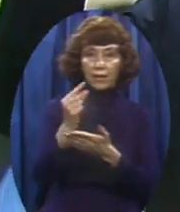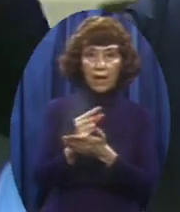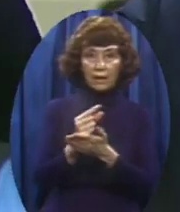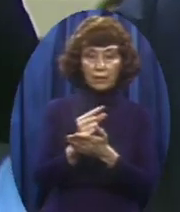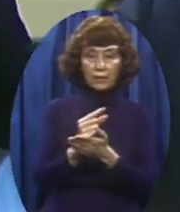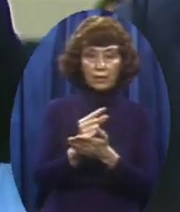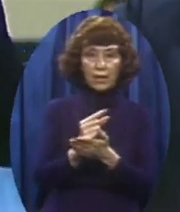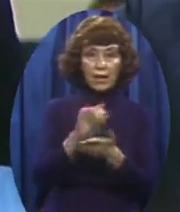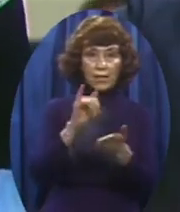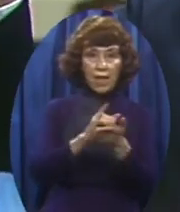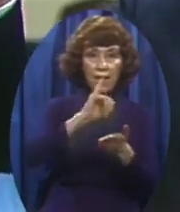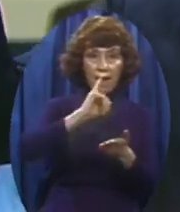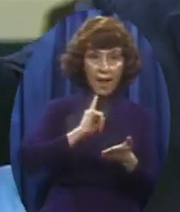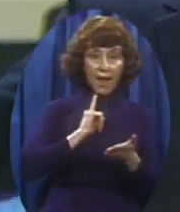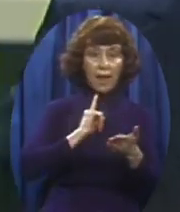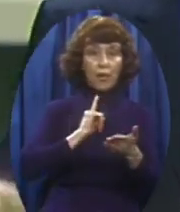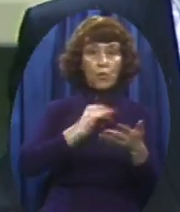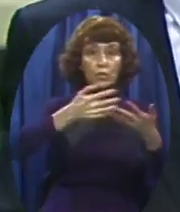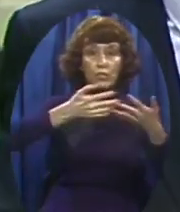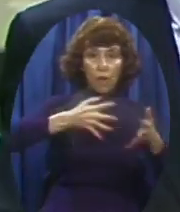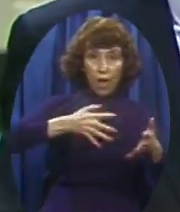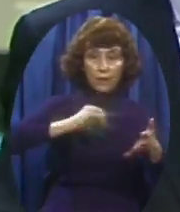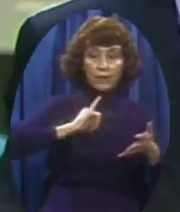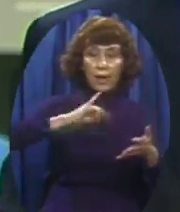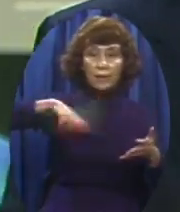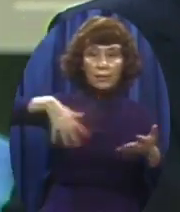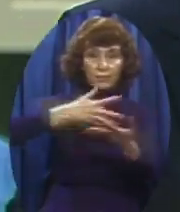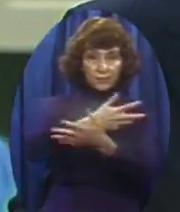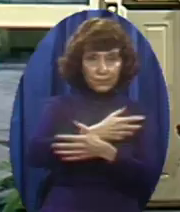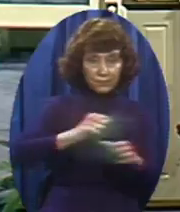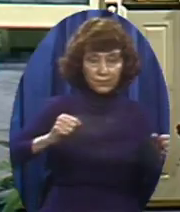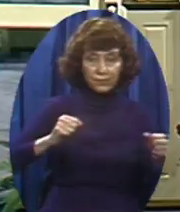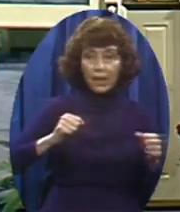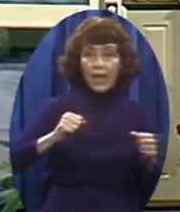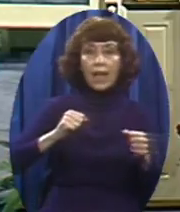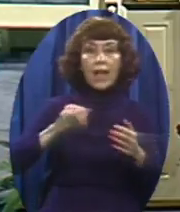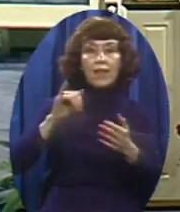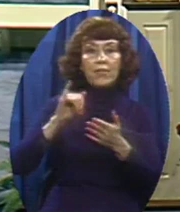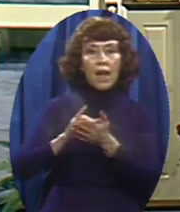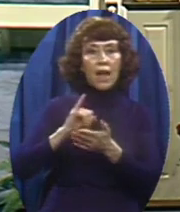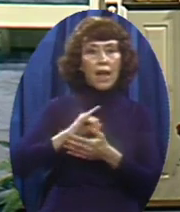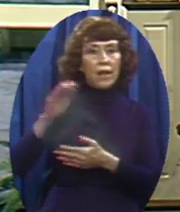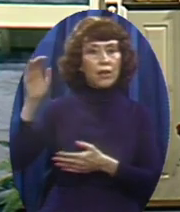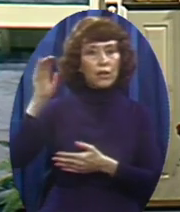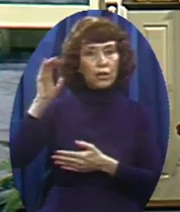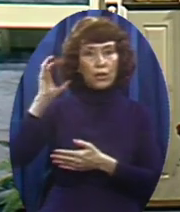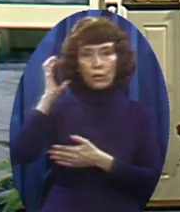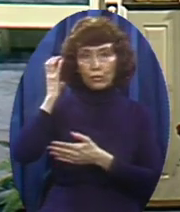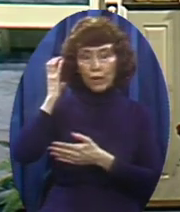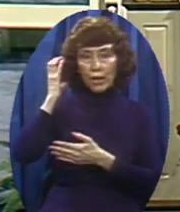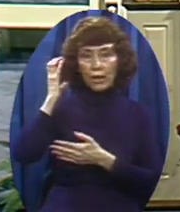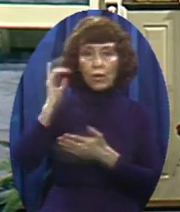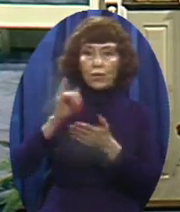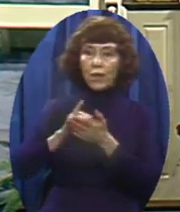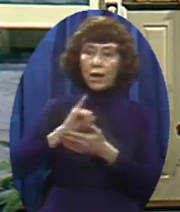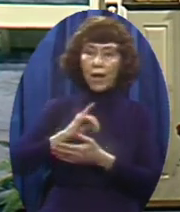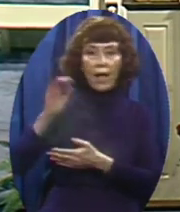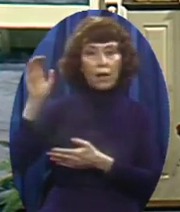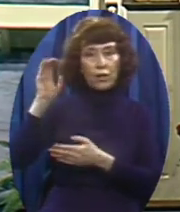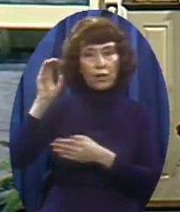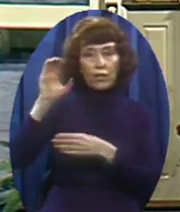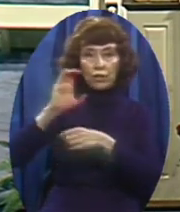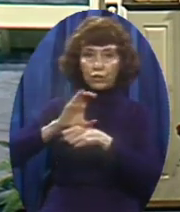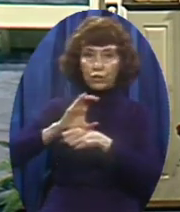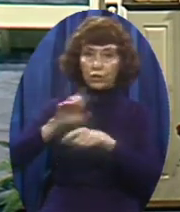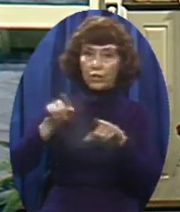and the holiness of God that I had heard from Charles E. Fuller on the radio, that I'd heard from that pastor that night as he preached, that I'd heard